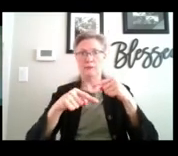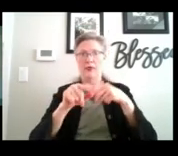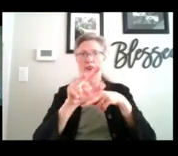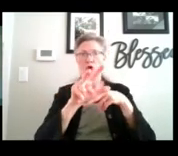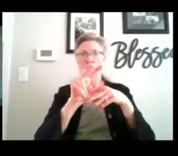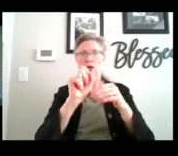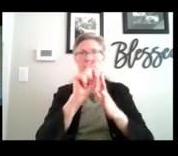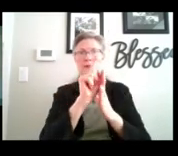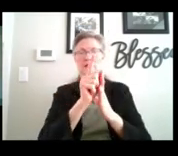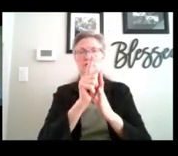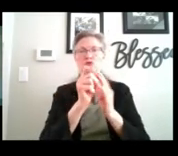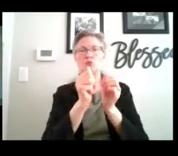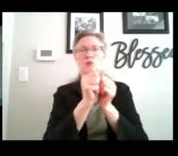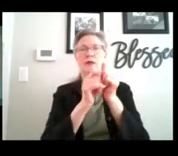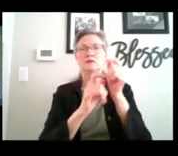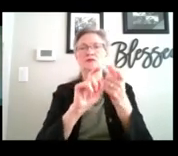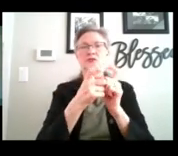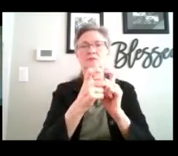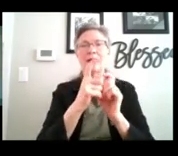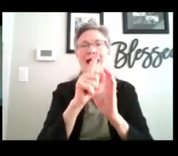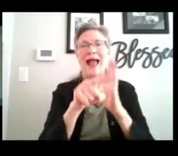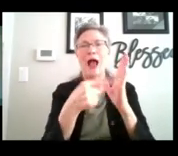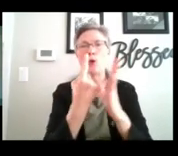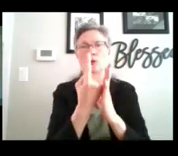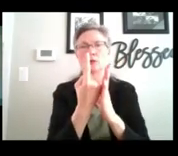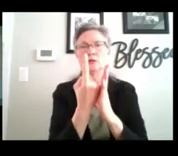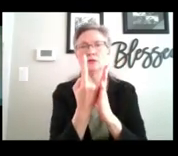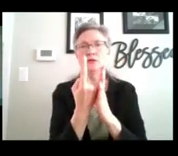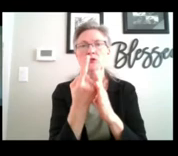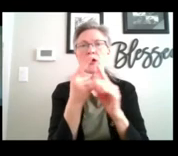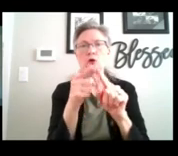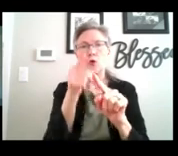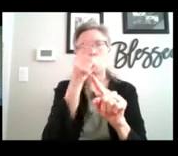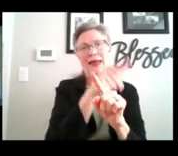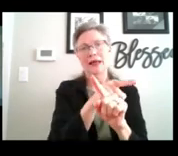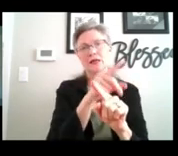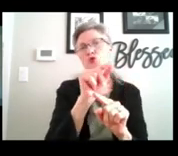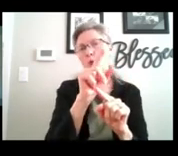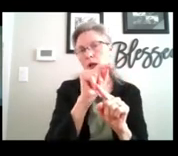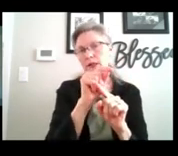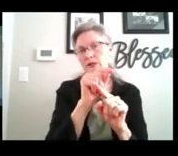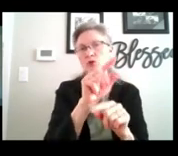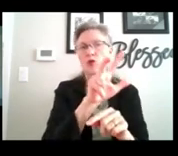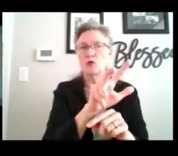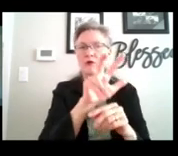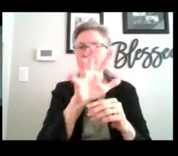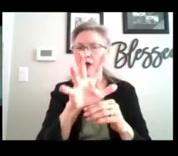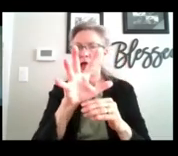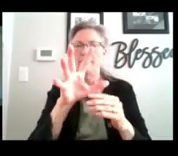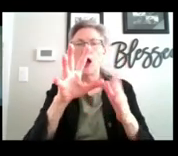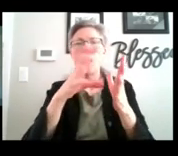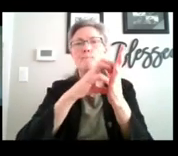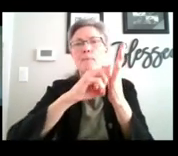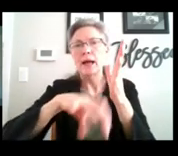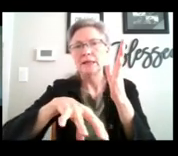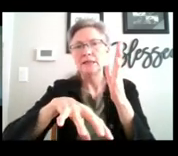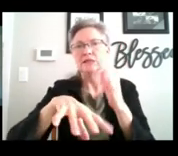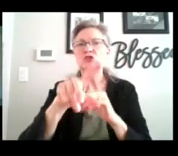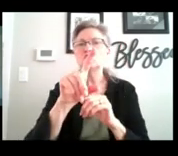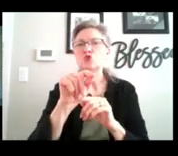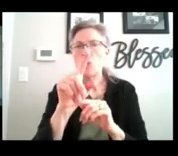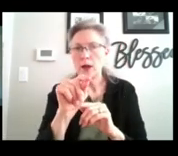my hour. So let me get as close as possible, right? I know I could jump back 20 minutes, right? So I could subtract